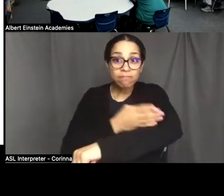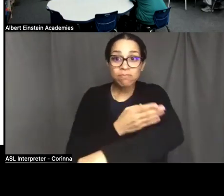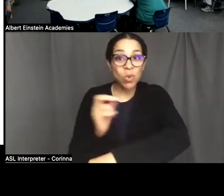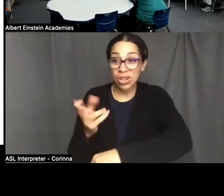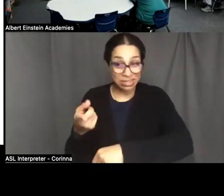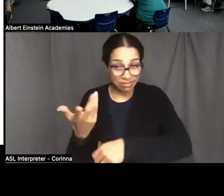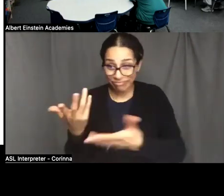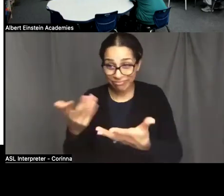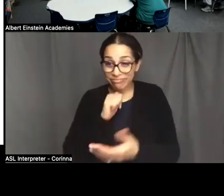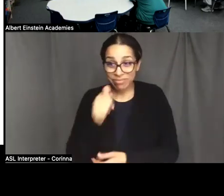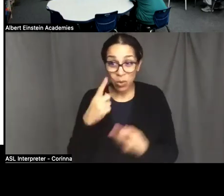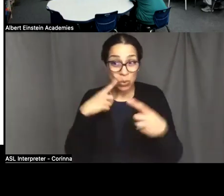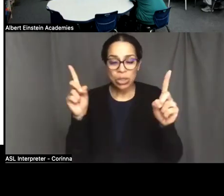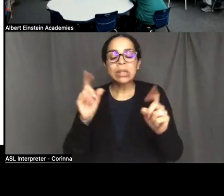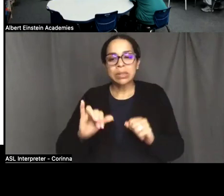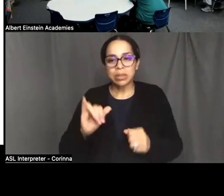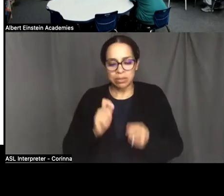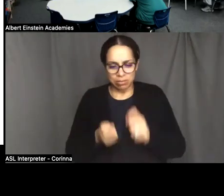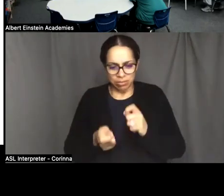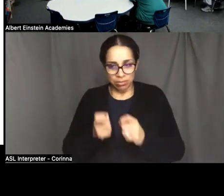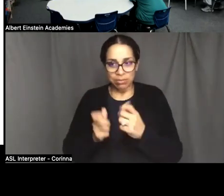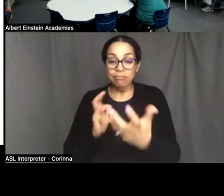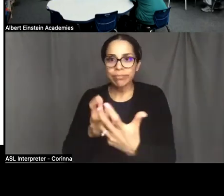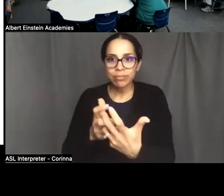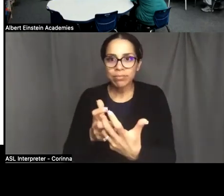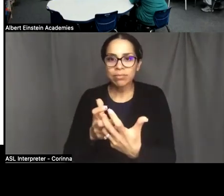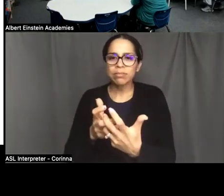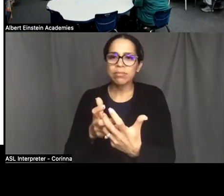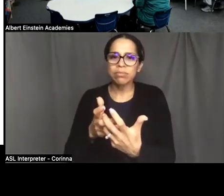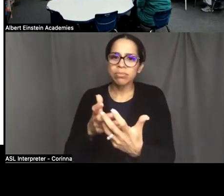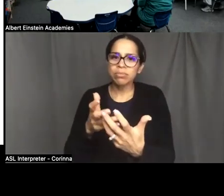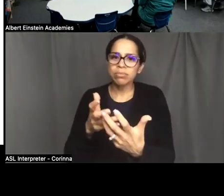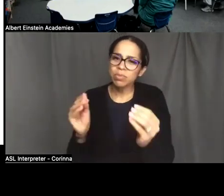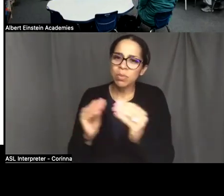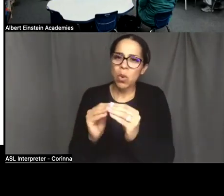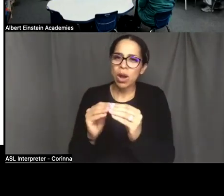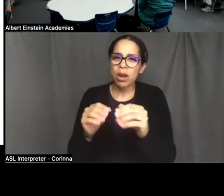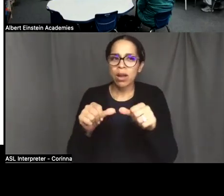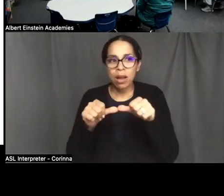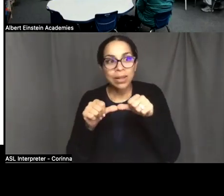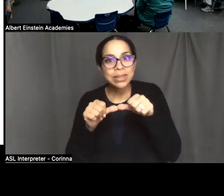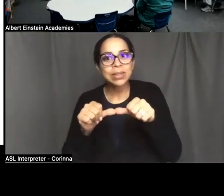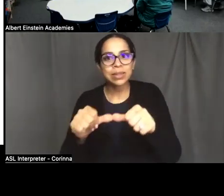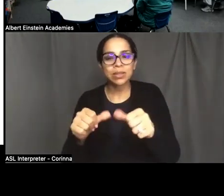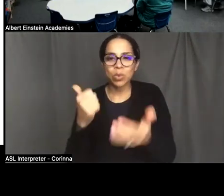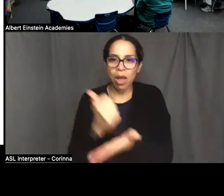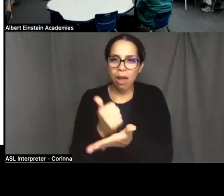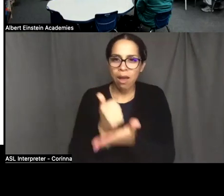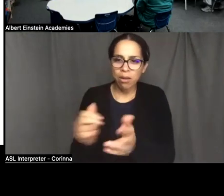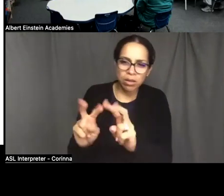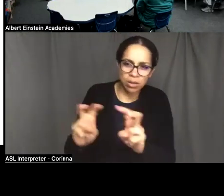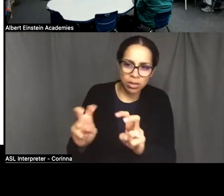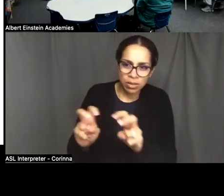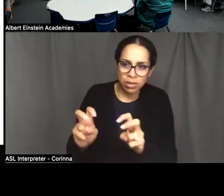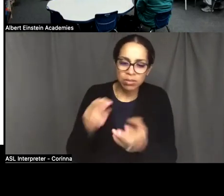change what we're doing? So we're trying to, get more consistent with collecting that data and using that data. If you were here early,